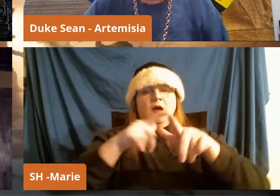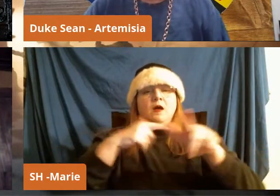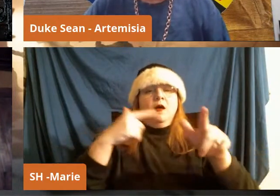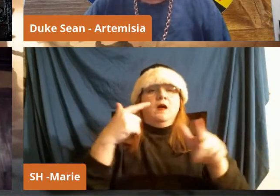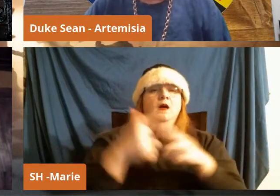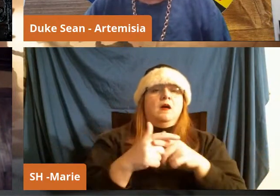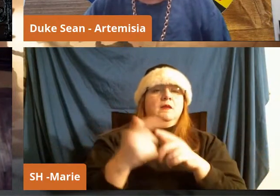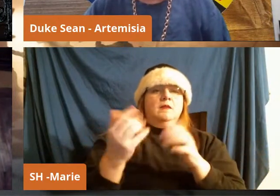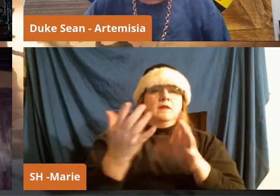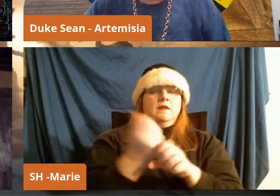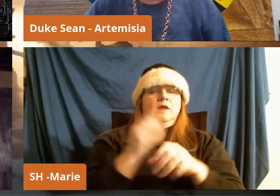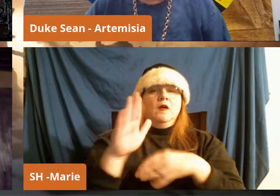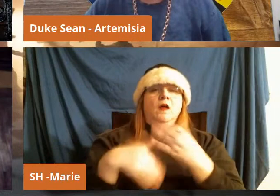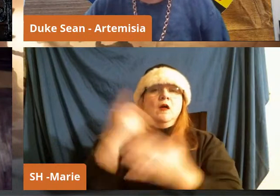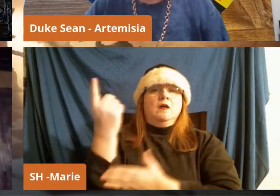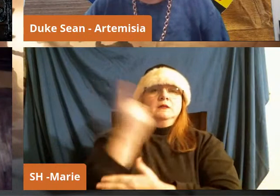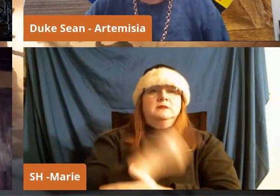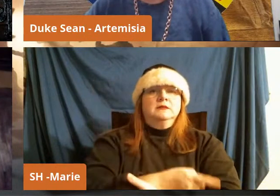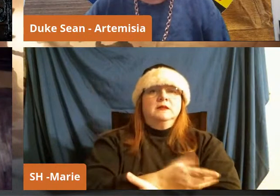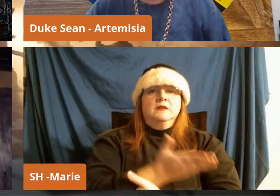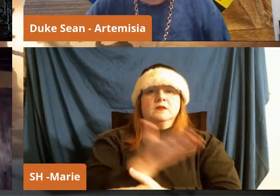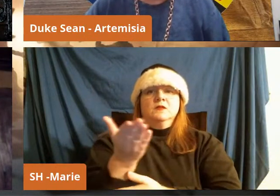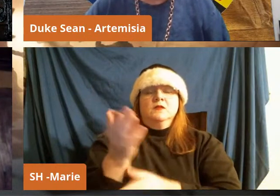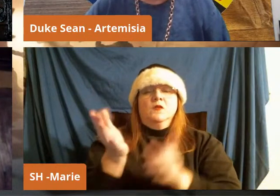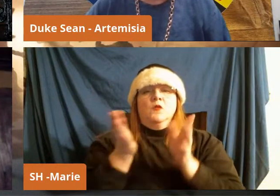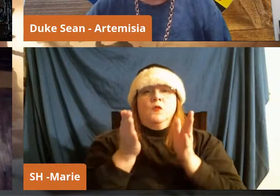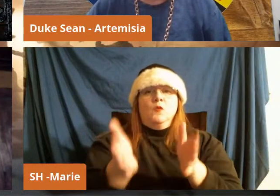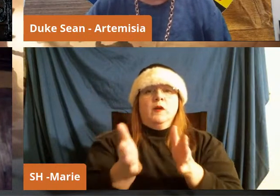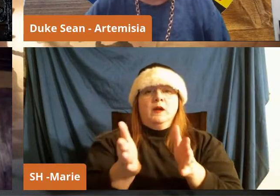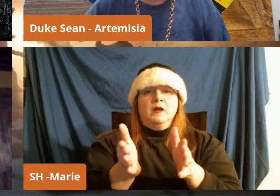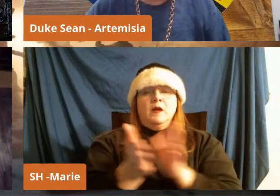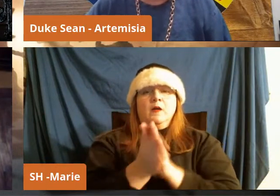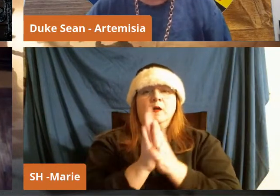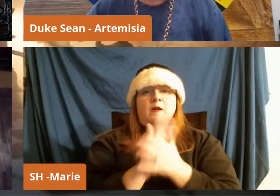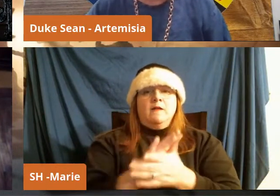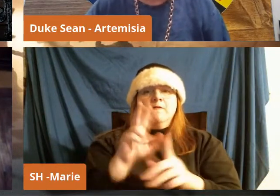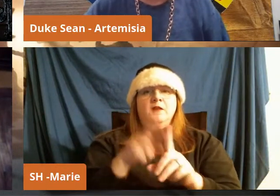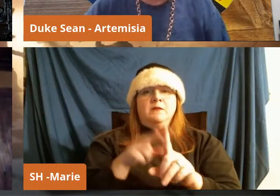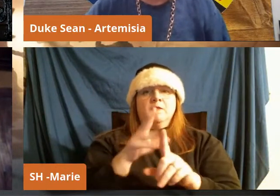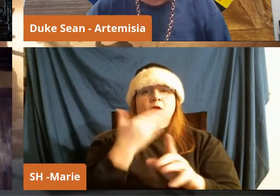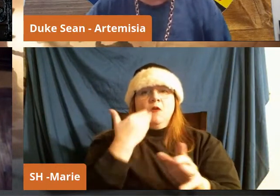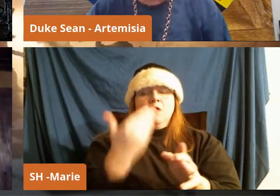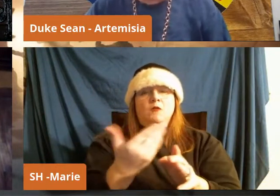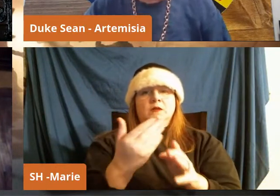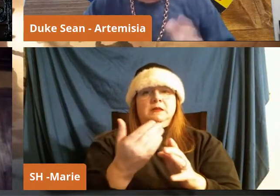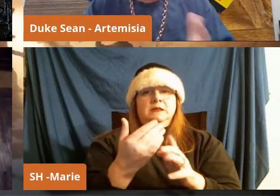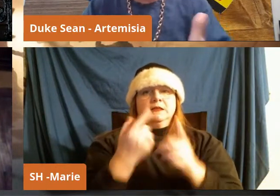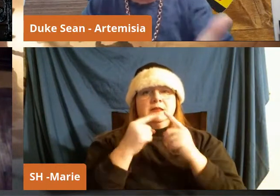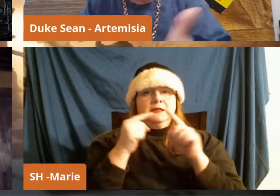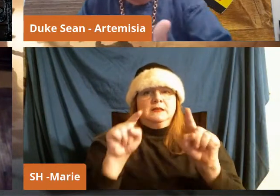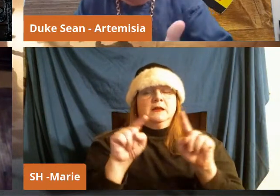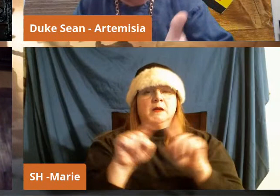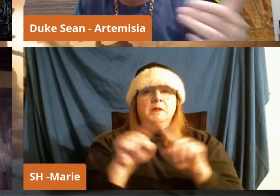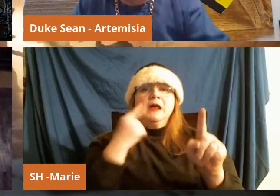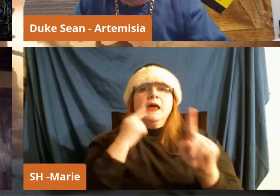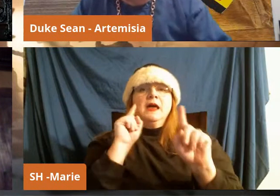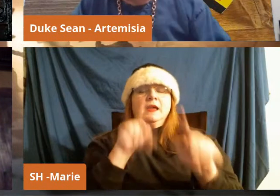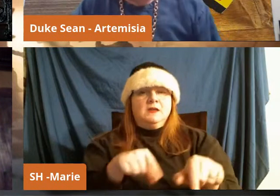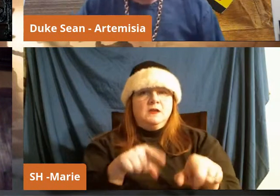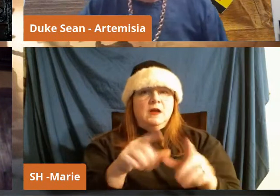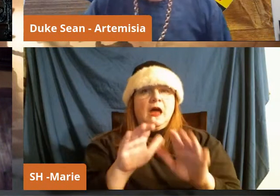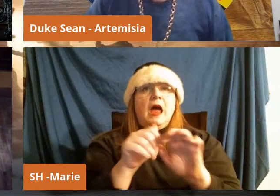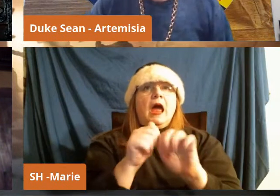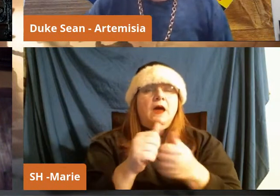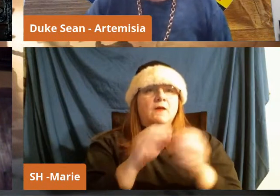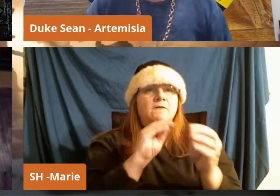it down. And those are definitely ways in which I think we've become a victim of our own success in that regard. But to answer the question, how do we fix